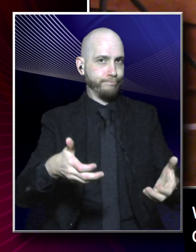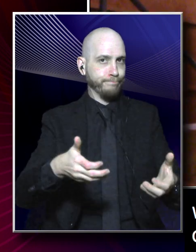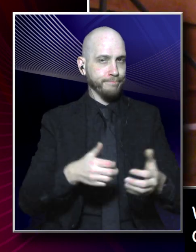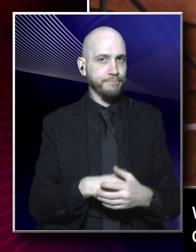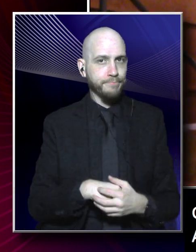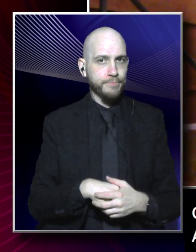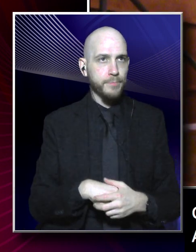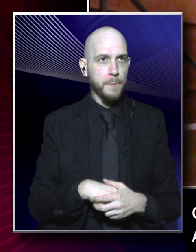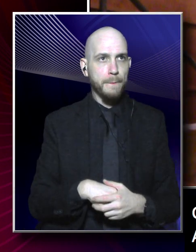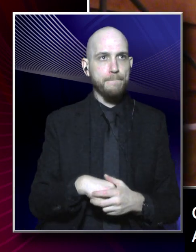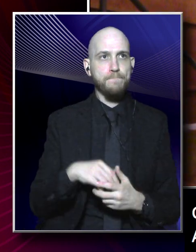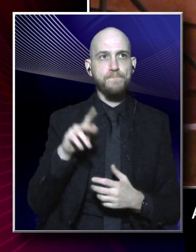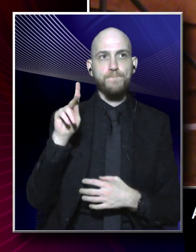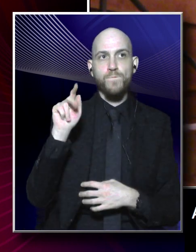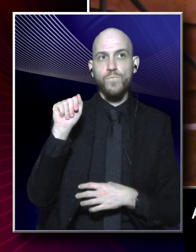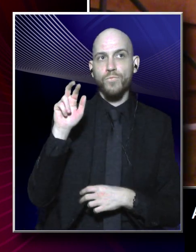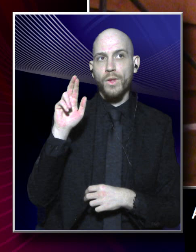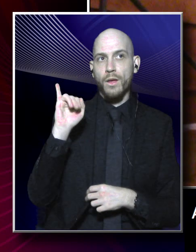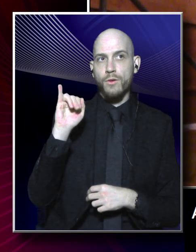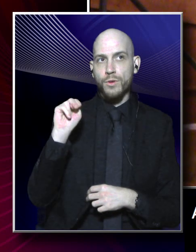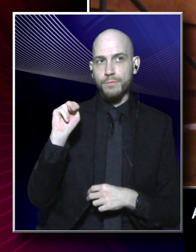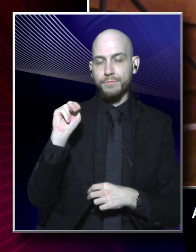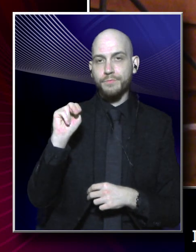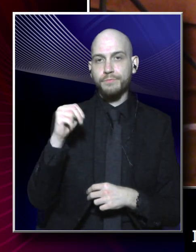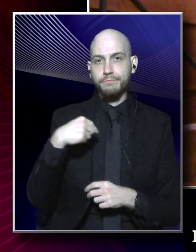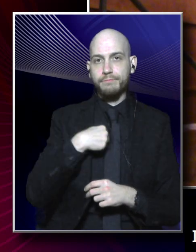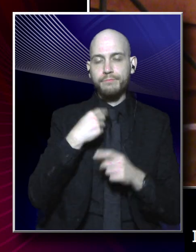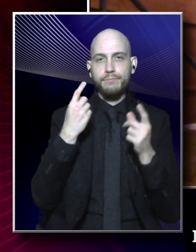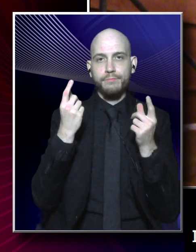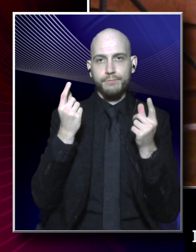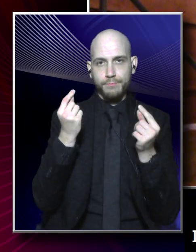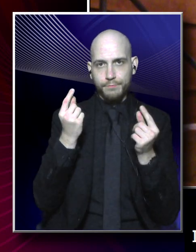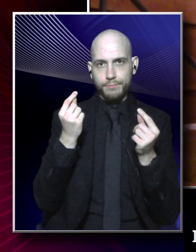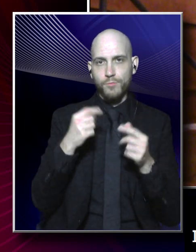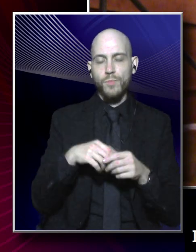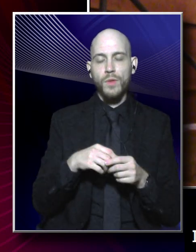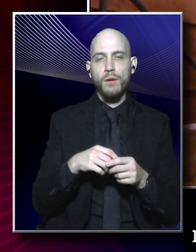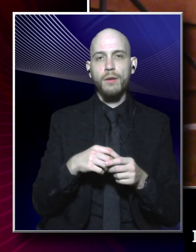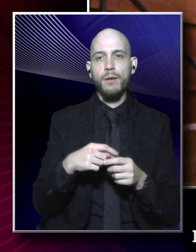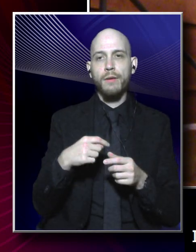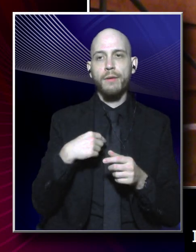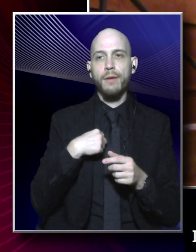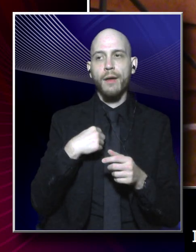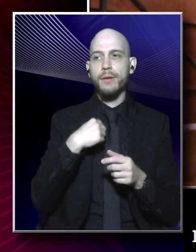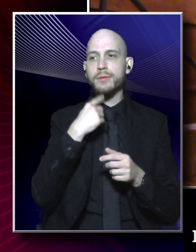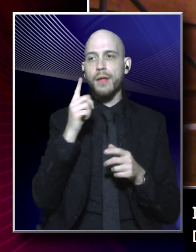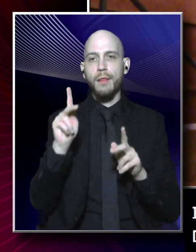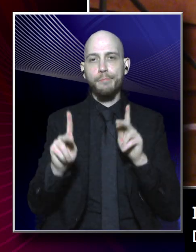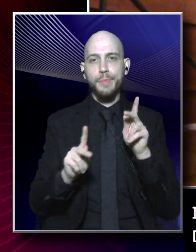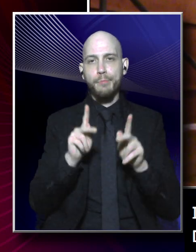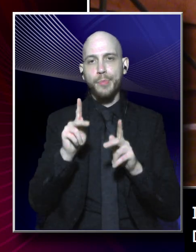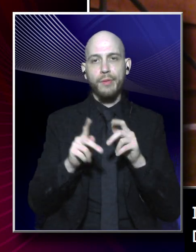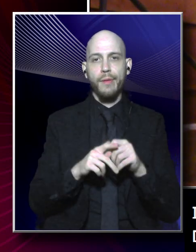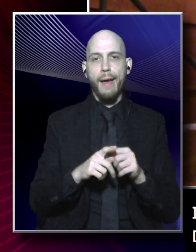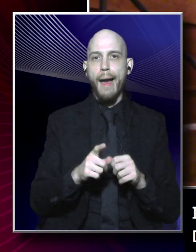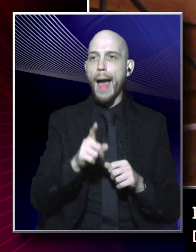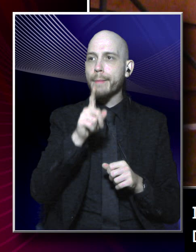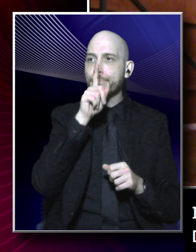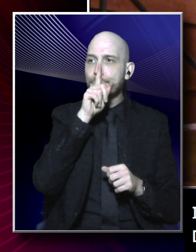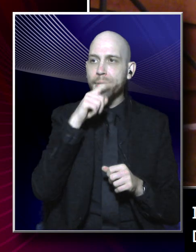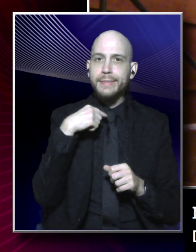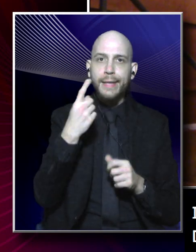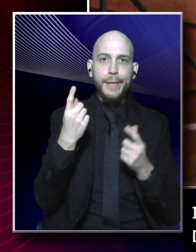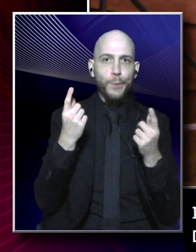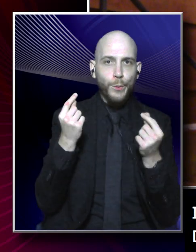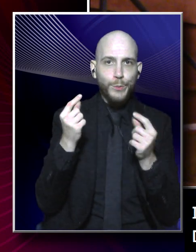as I go around is that I will not be telling anyone what to do in terms of, well, you should now file a complaint or